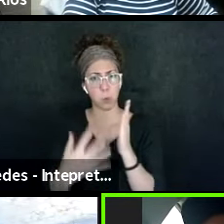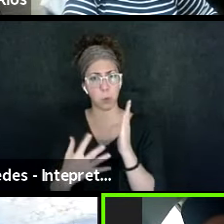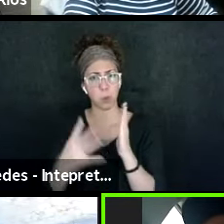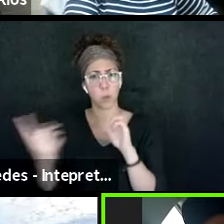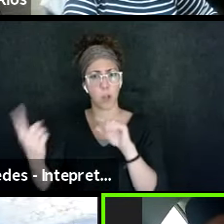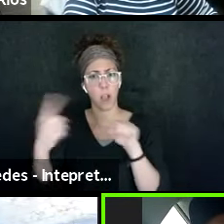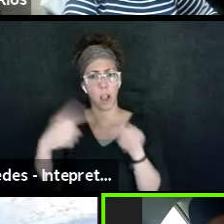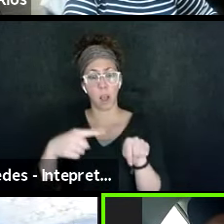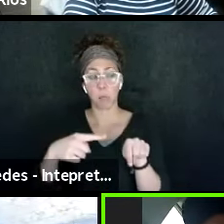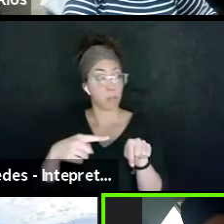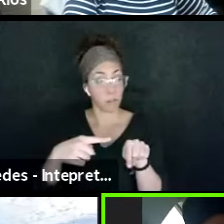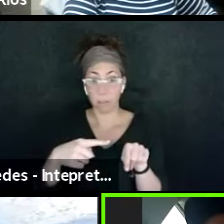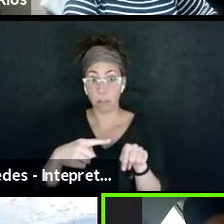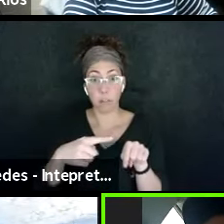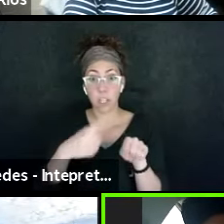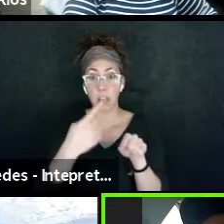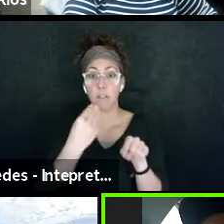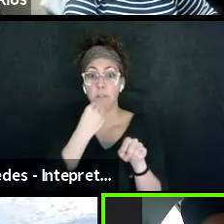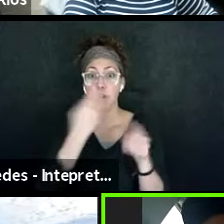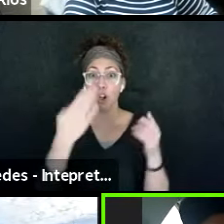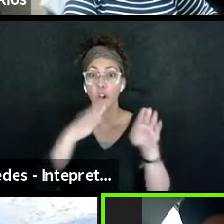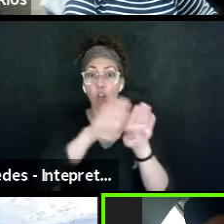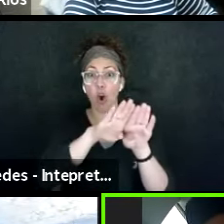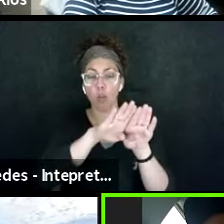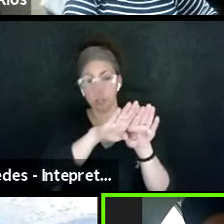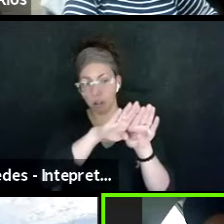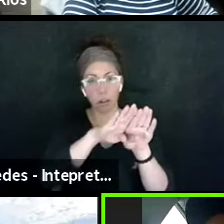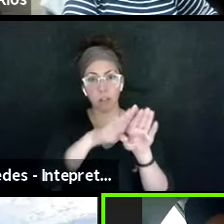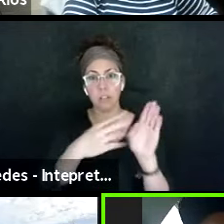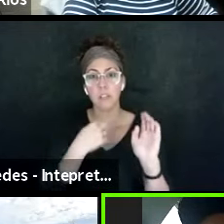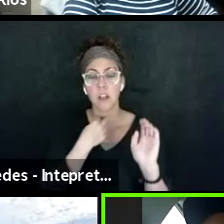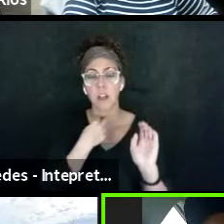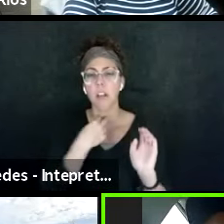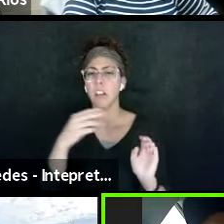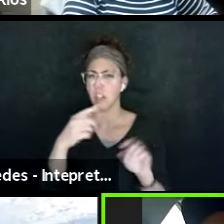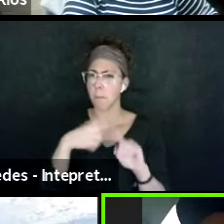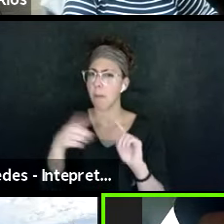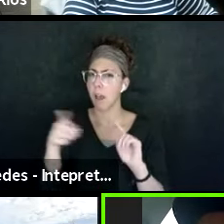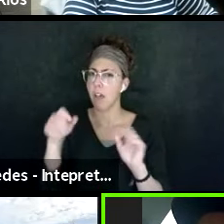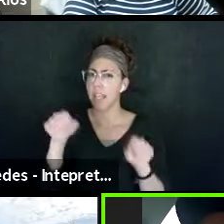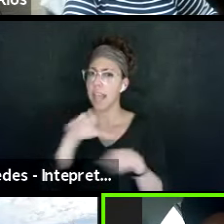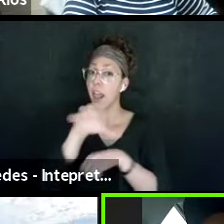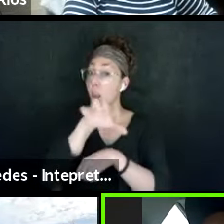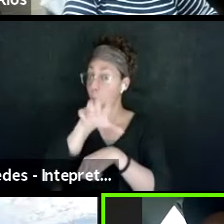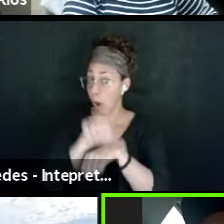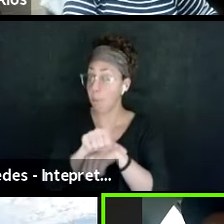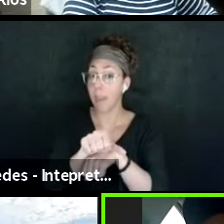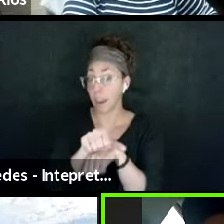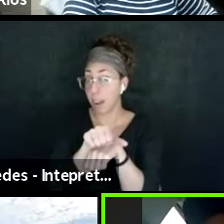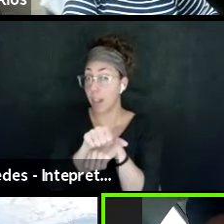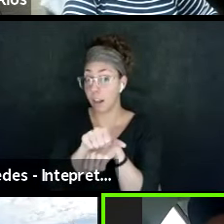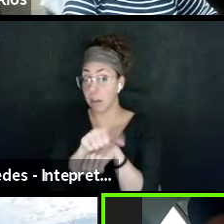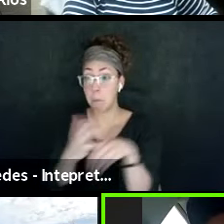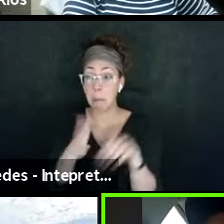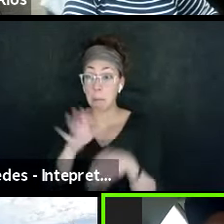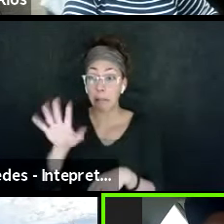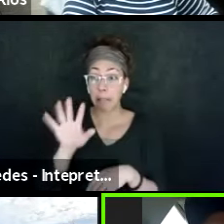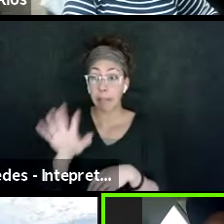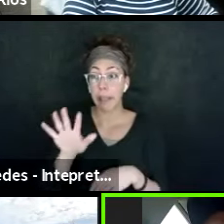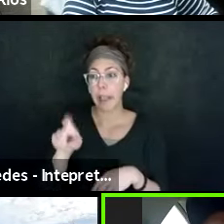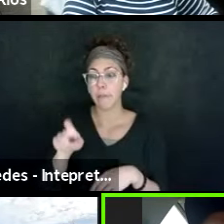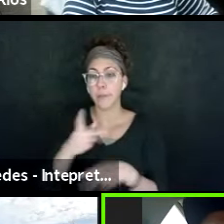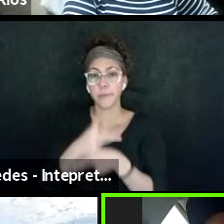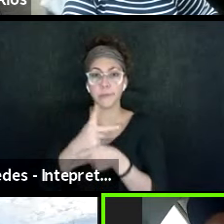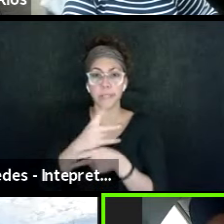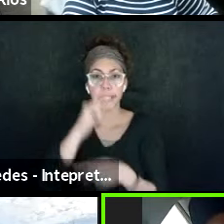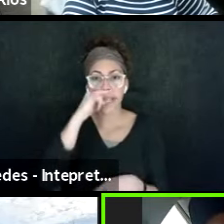wasn't open, but they were able to like make an appointment because they're either working or they have to watch their kids during that